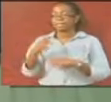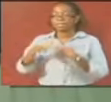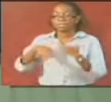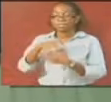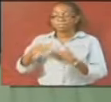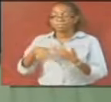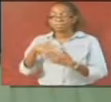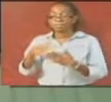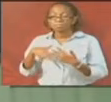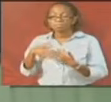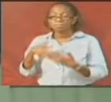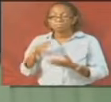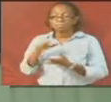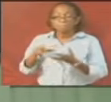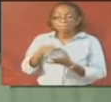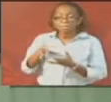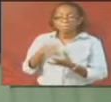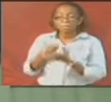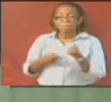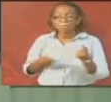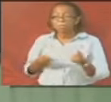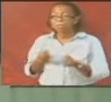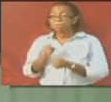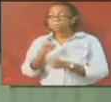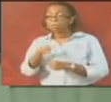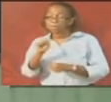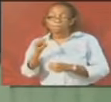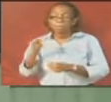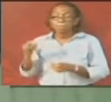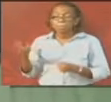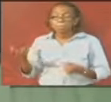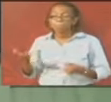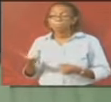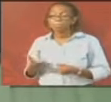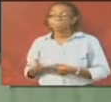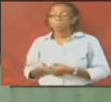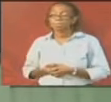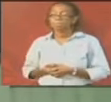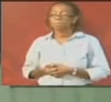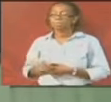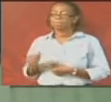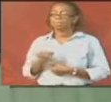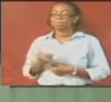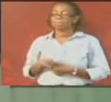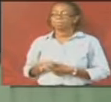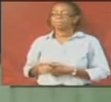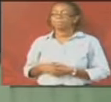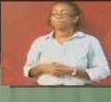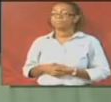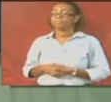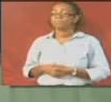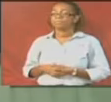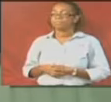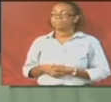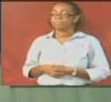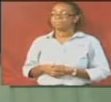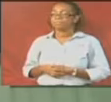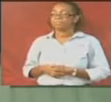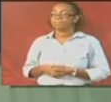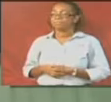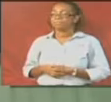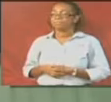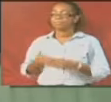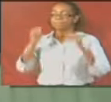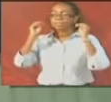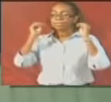is also to both of you all. How is the ministry treating vaccinations and